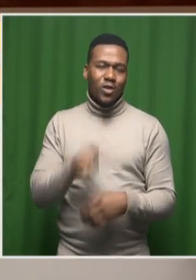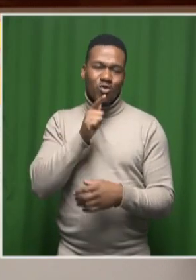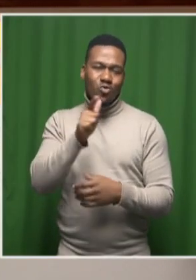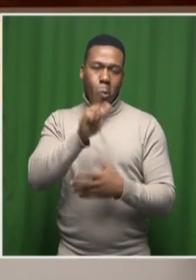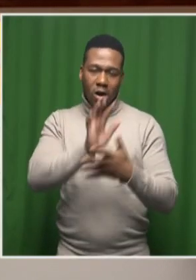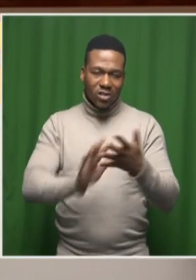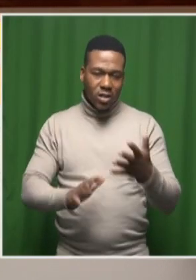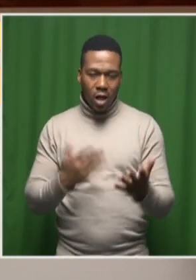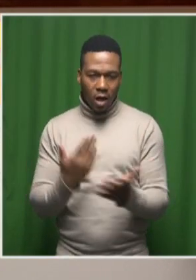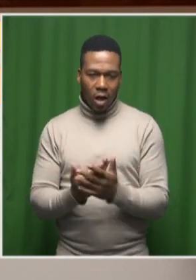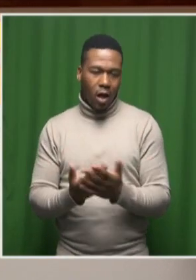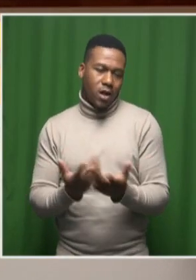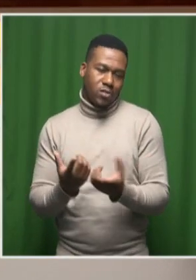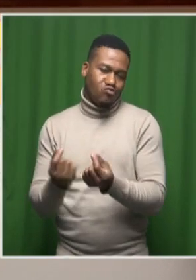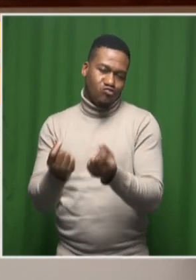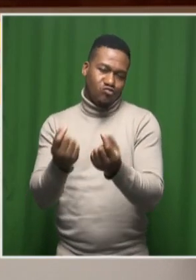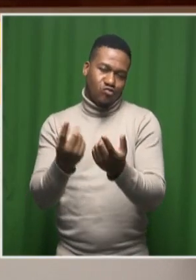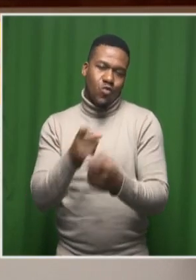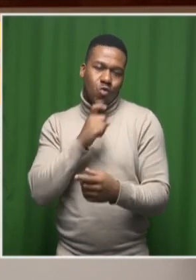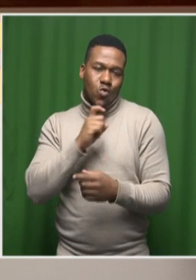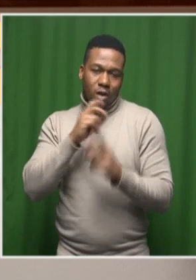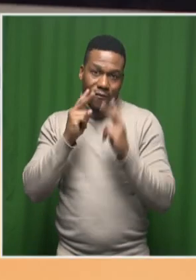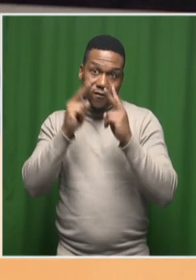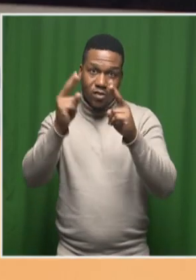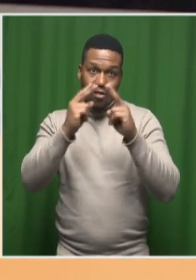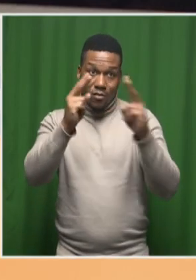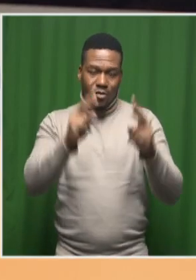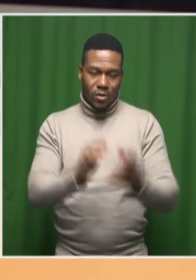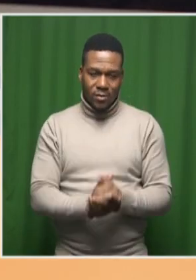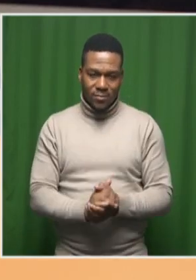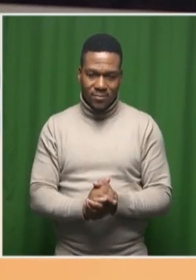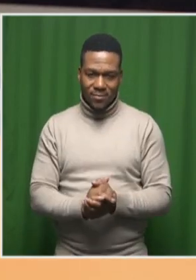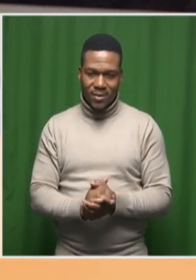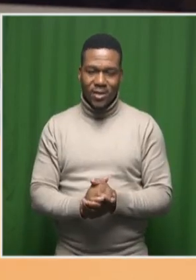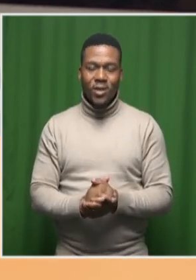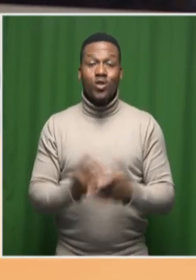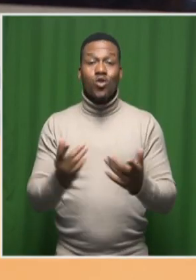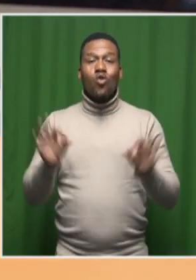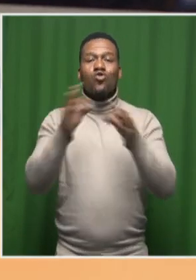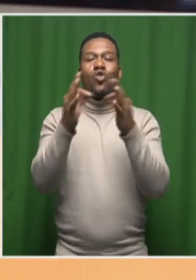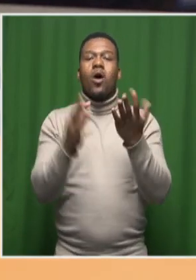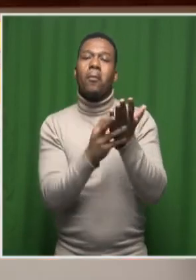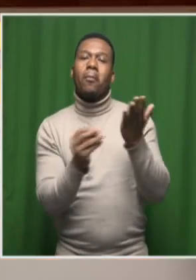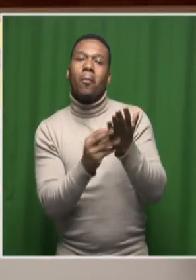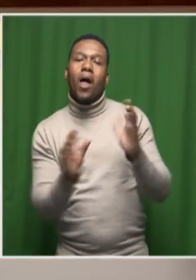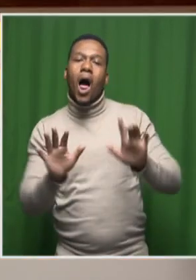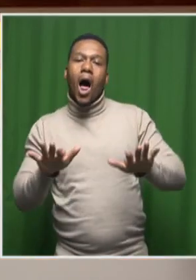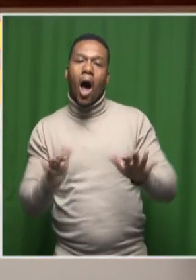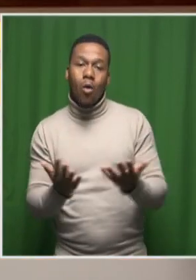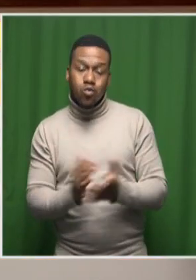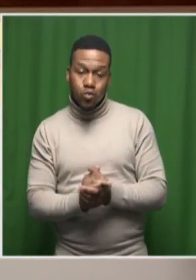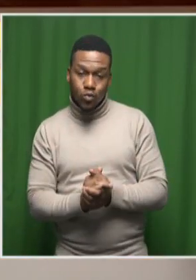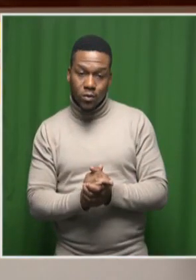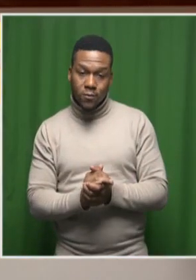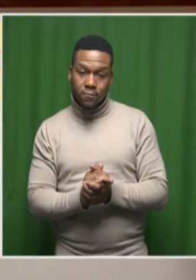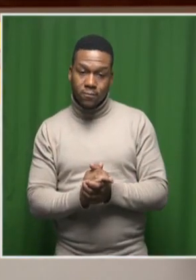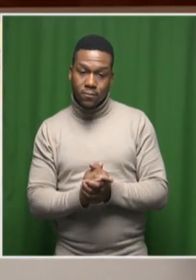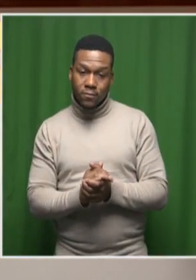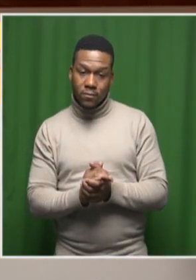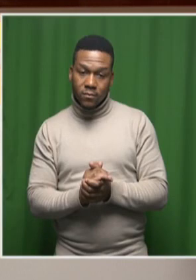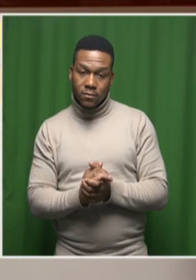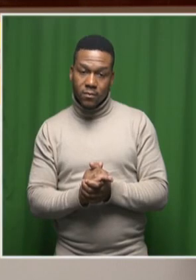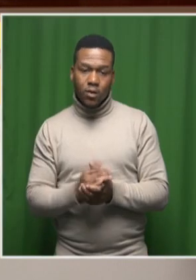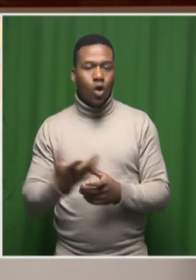you know, visually told. Right, so, right. Yeah. Okay, so how do we download the song? It's all on